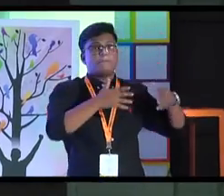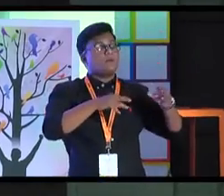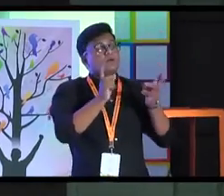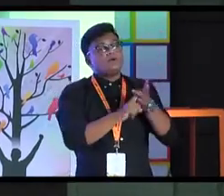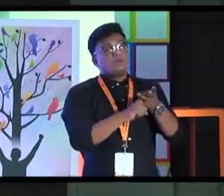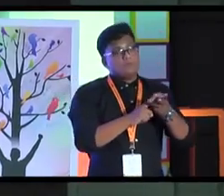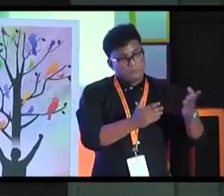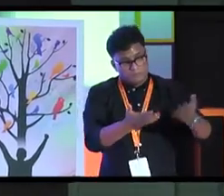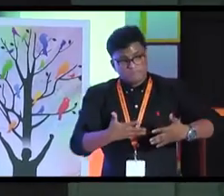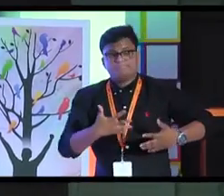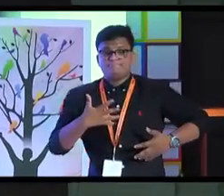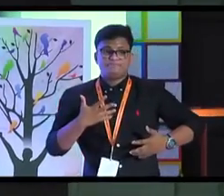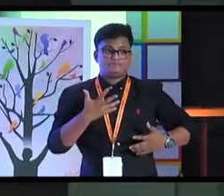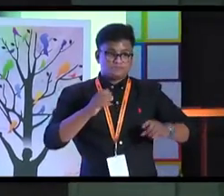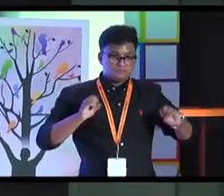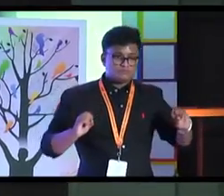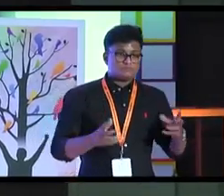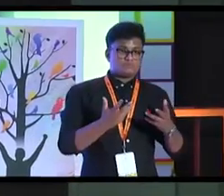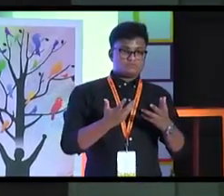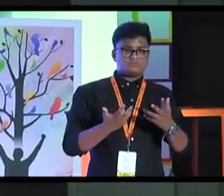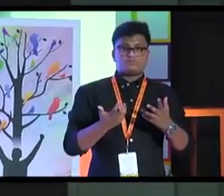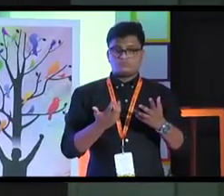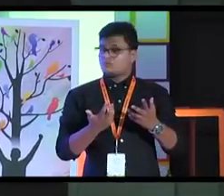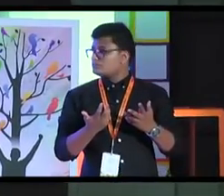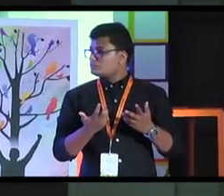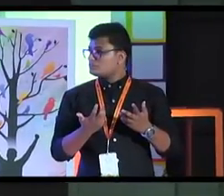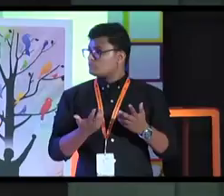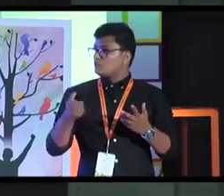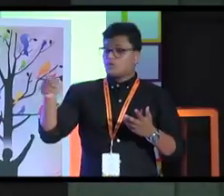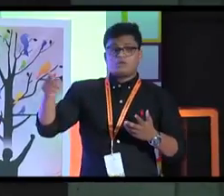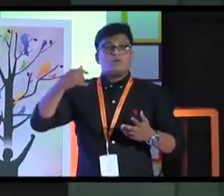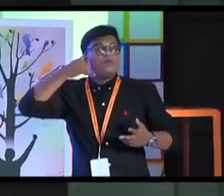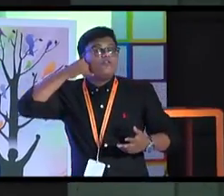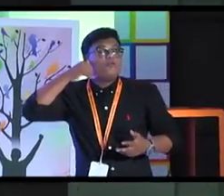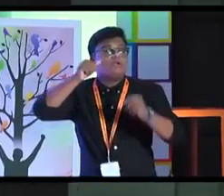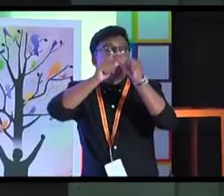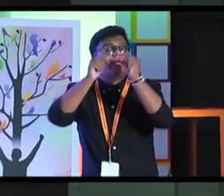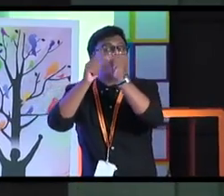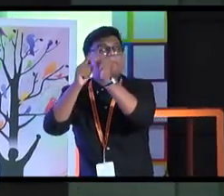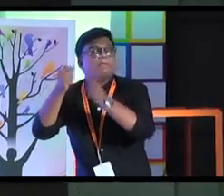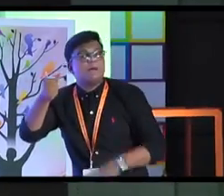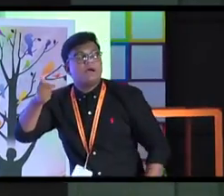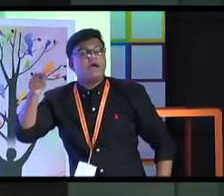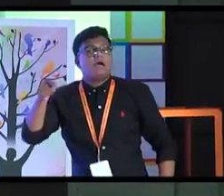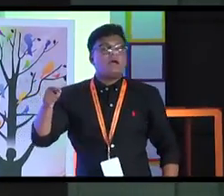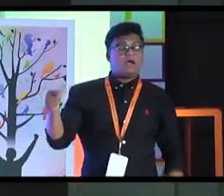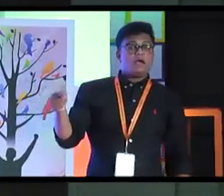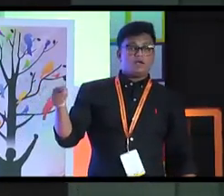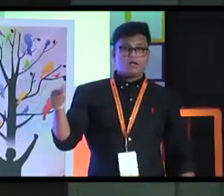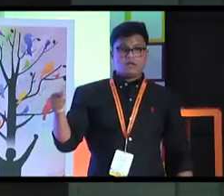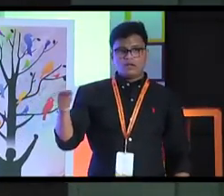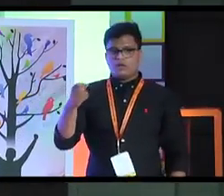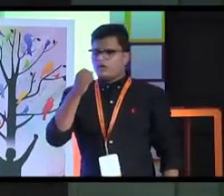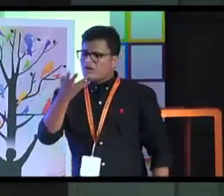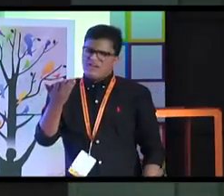to start the first point. Spread the awareness. In our mobile app, everybody can take a pledge. You know, taking pledge is a very simple thing, no